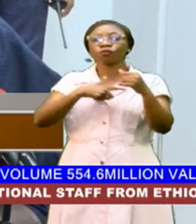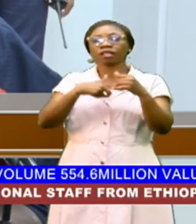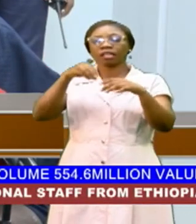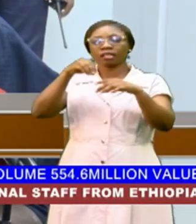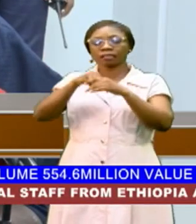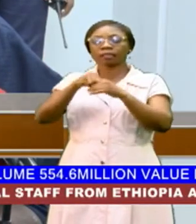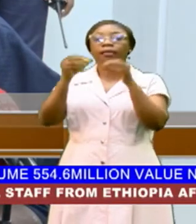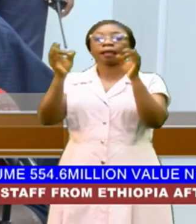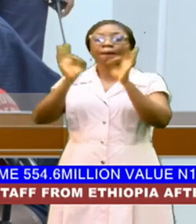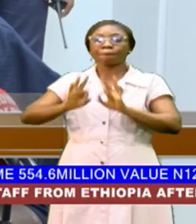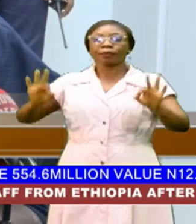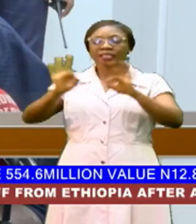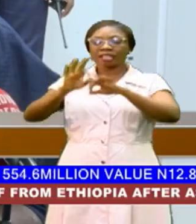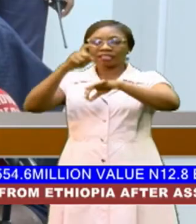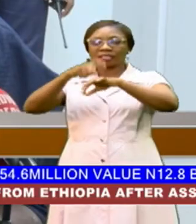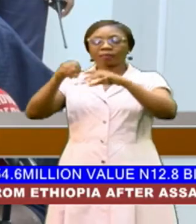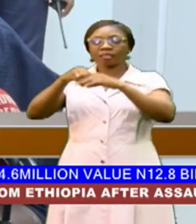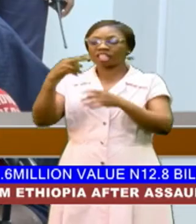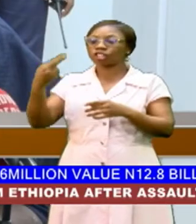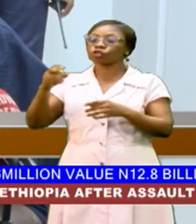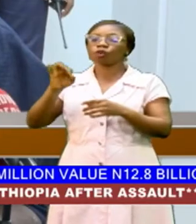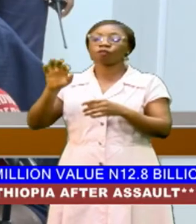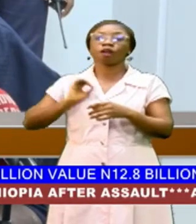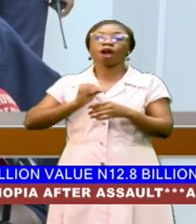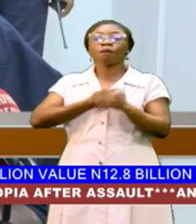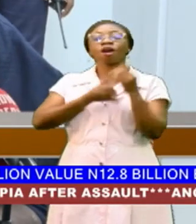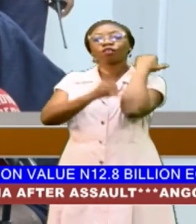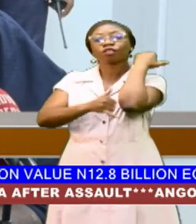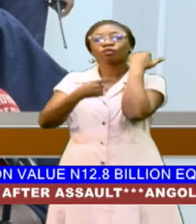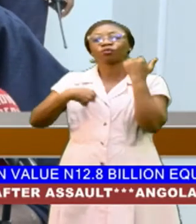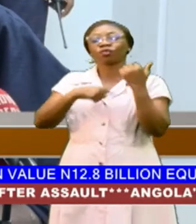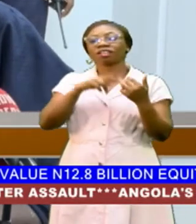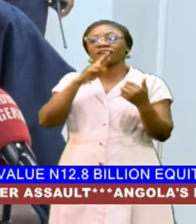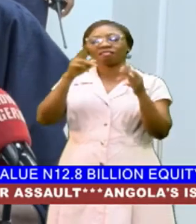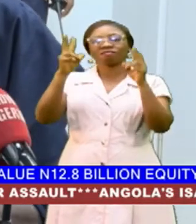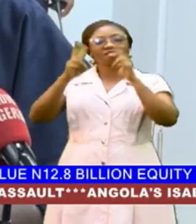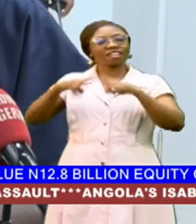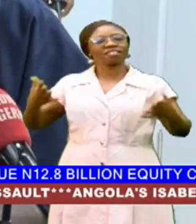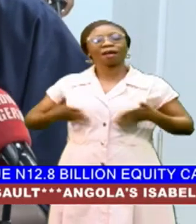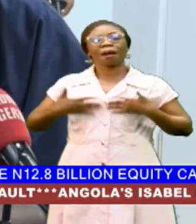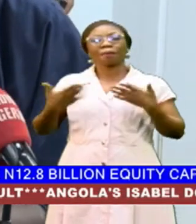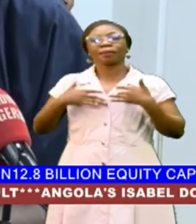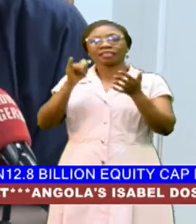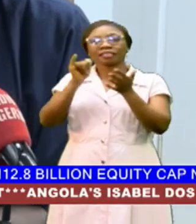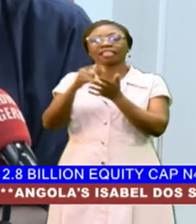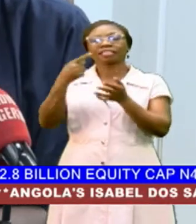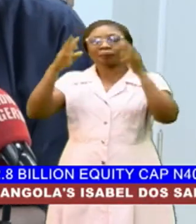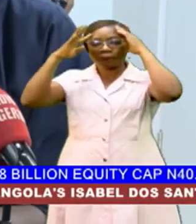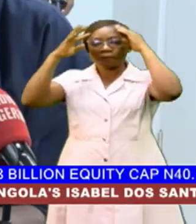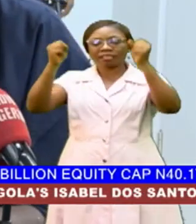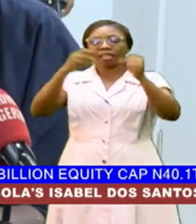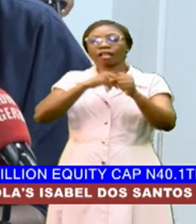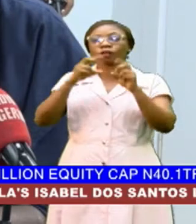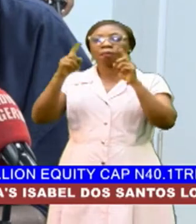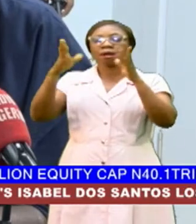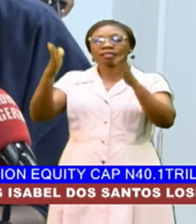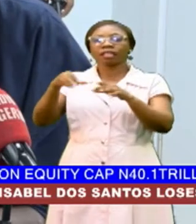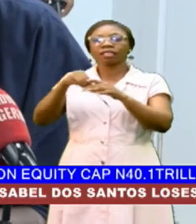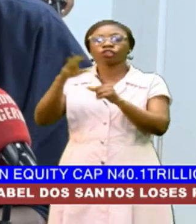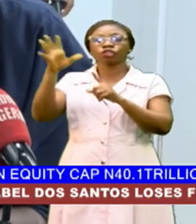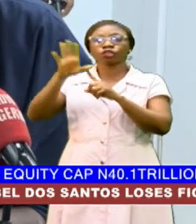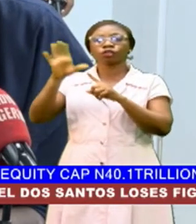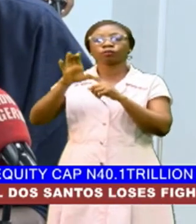moment in the history of our country, and we're very happy that the President and Commander-in-Chief has